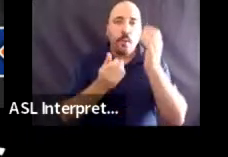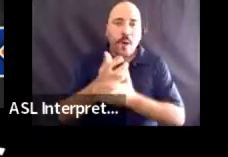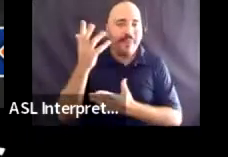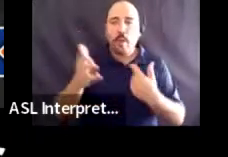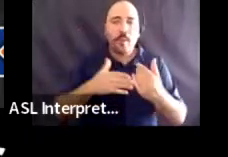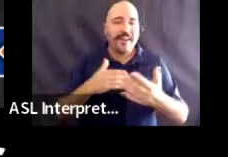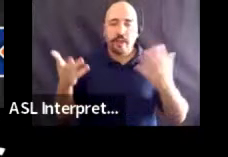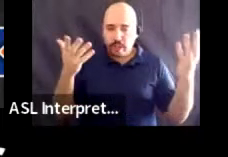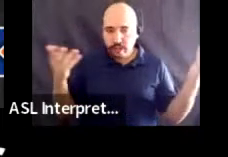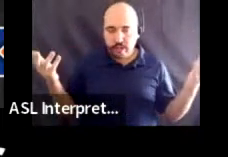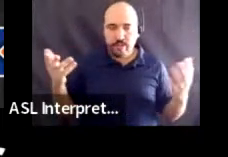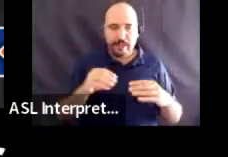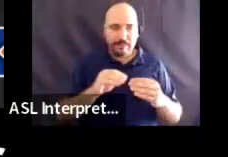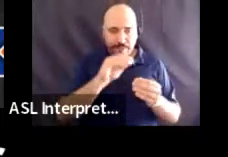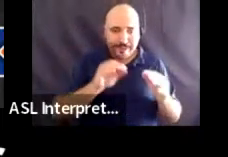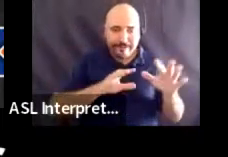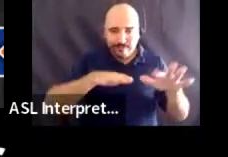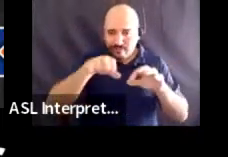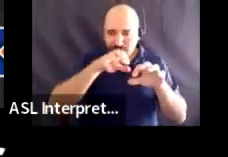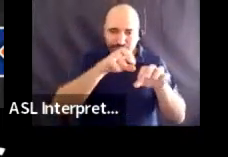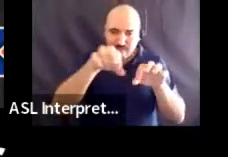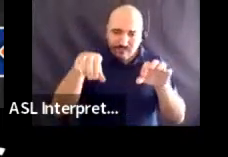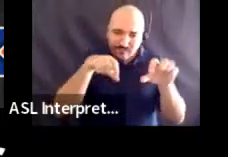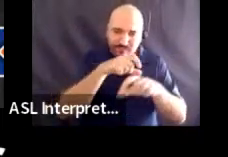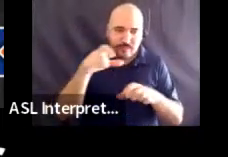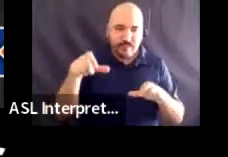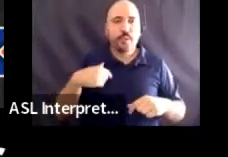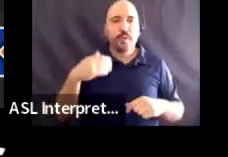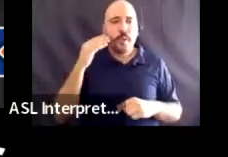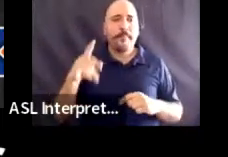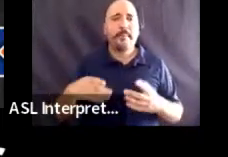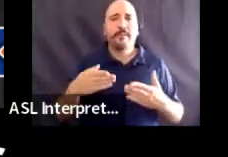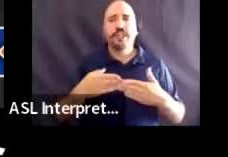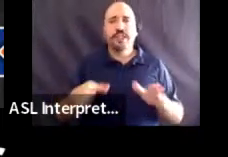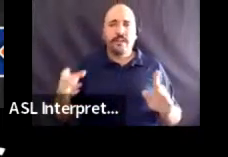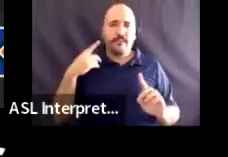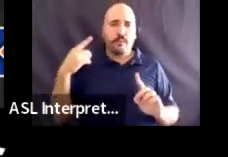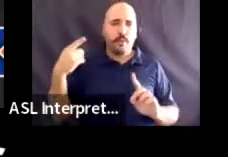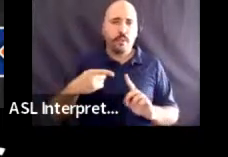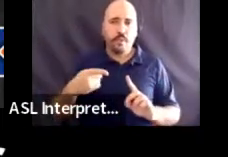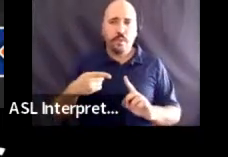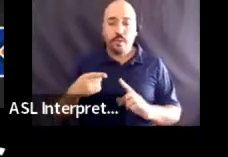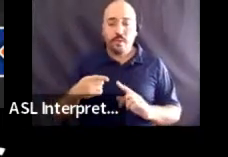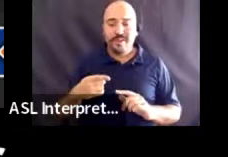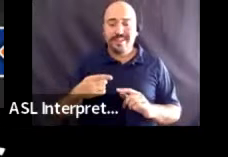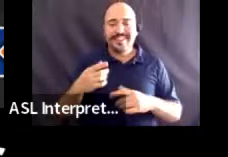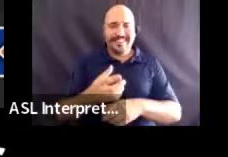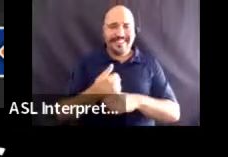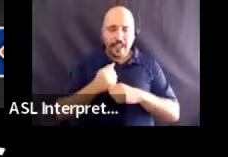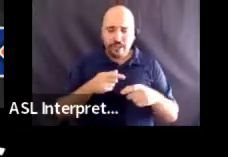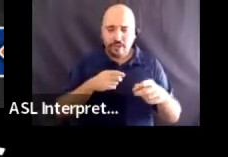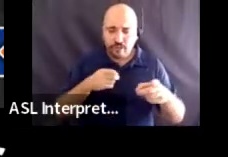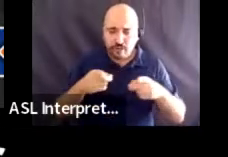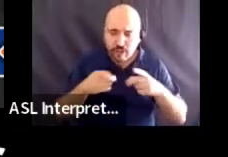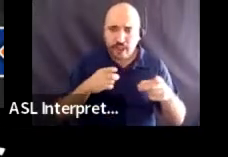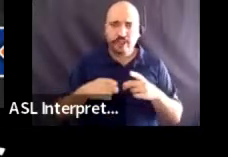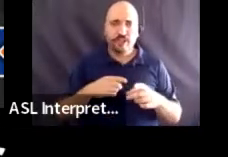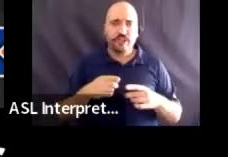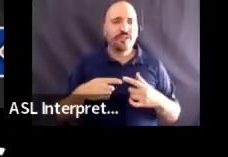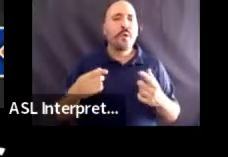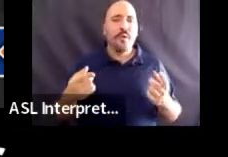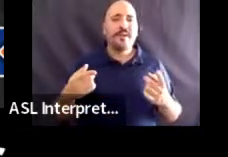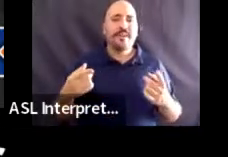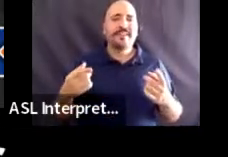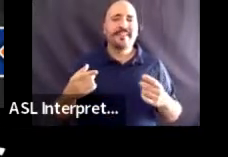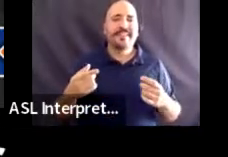And then, what we know maps are for generally, right? Which is getting directions, right? Submitting